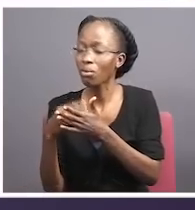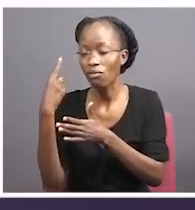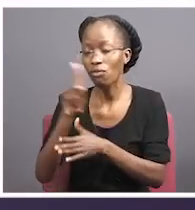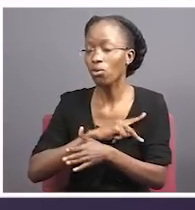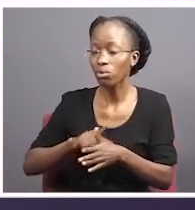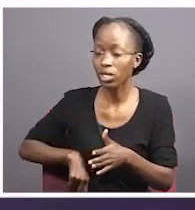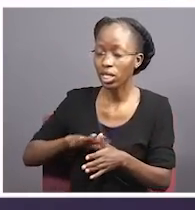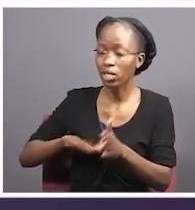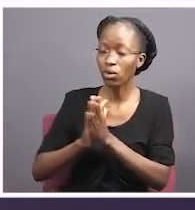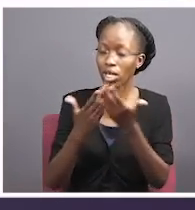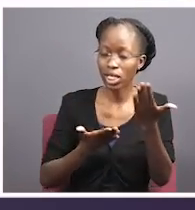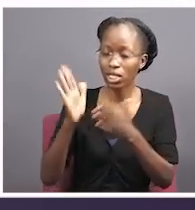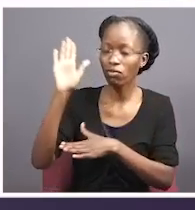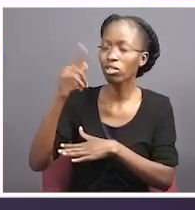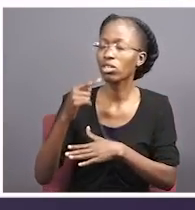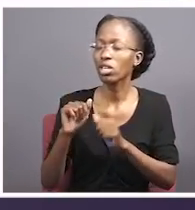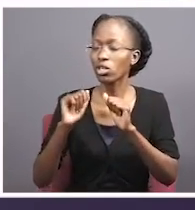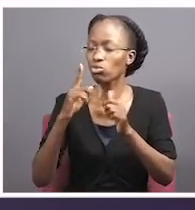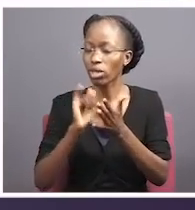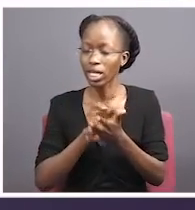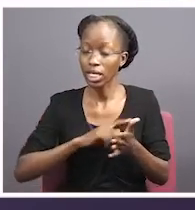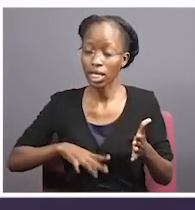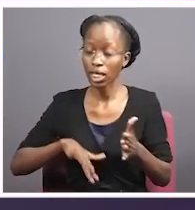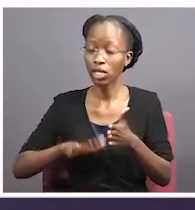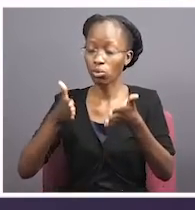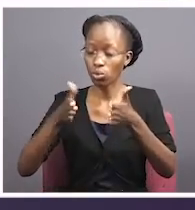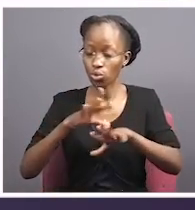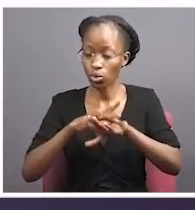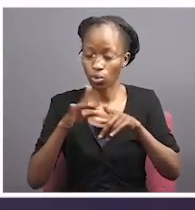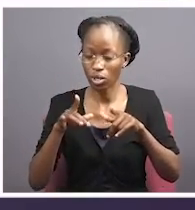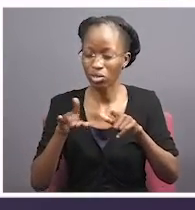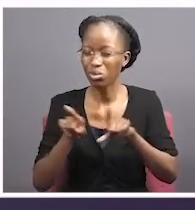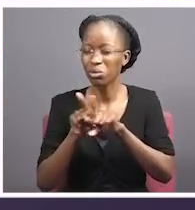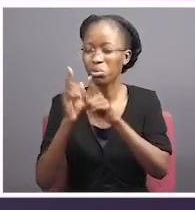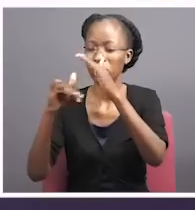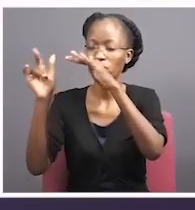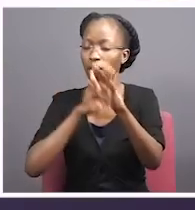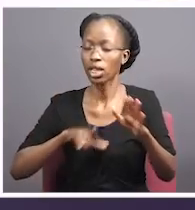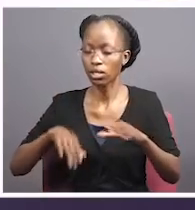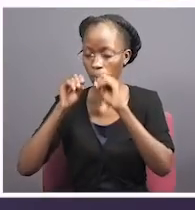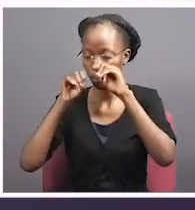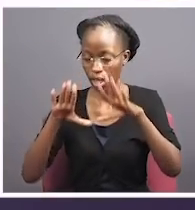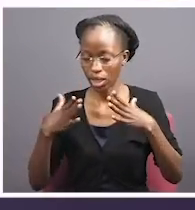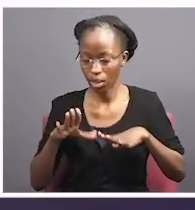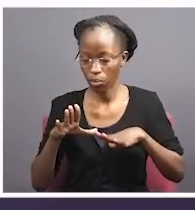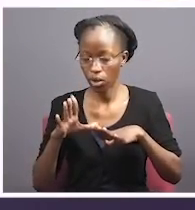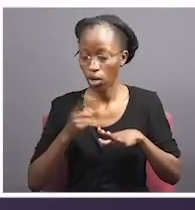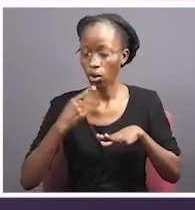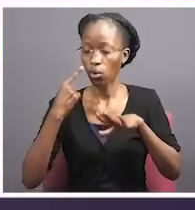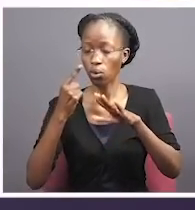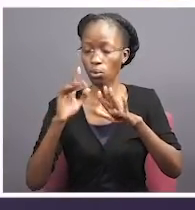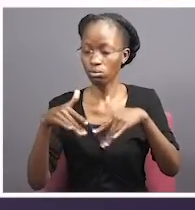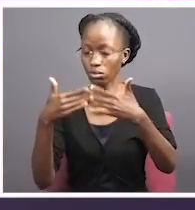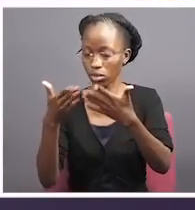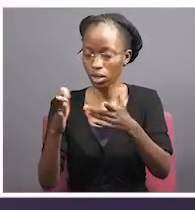for your kingdom, for your service, to see your kingdom here on this earth as it is in heaven. Lord, bless those who are in